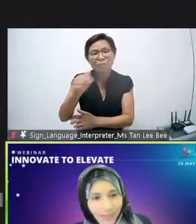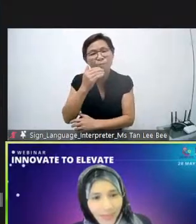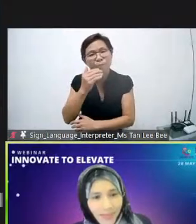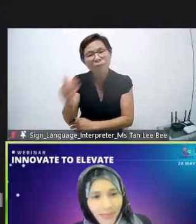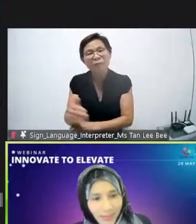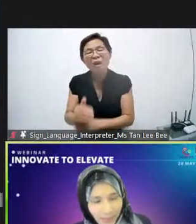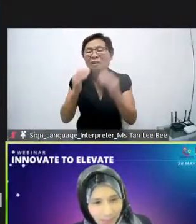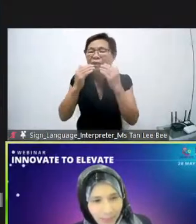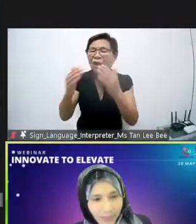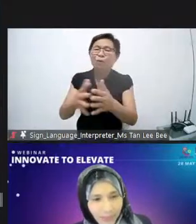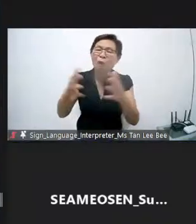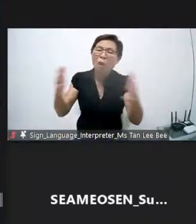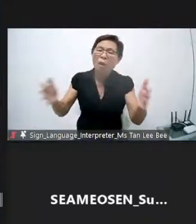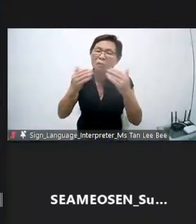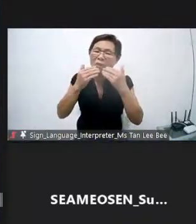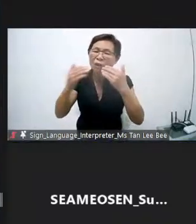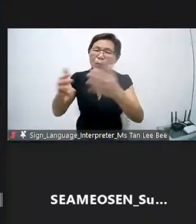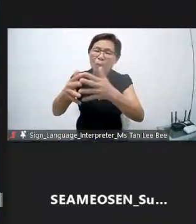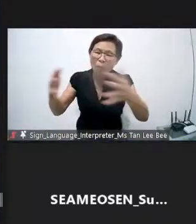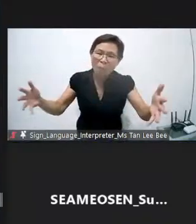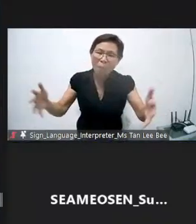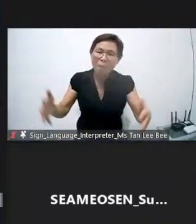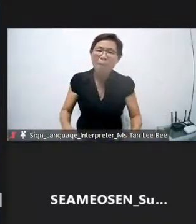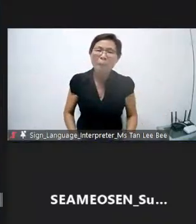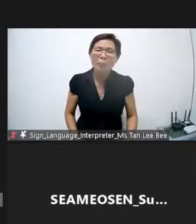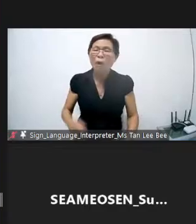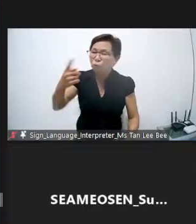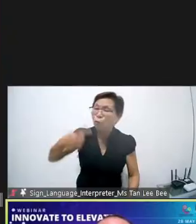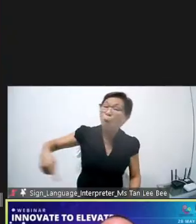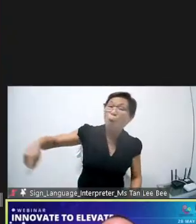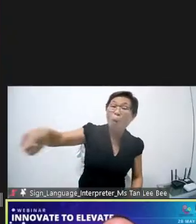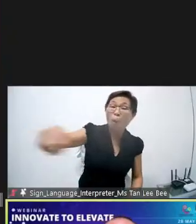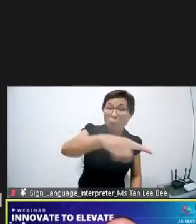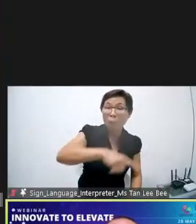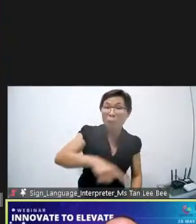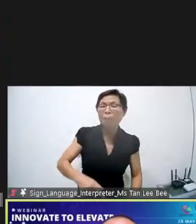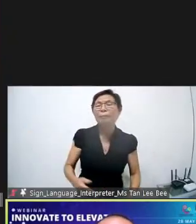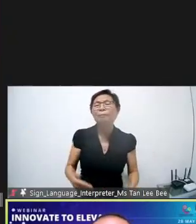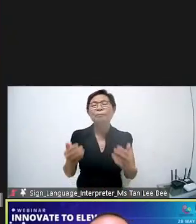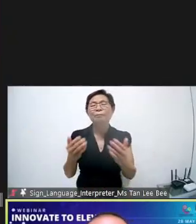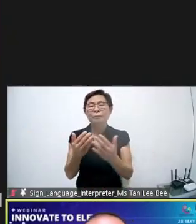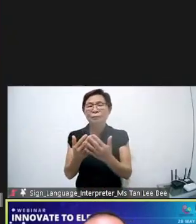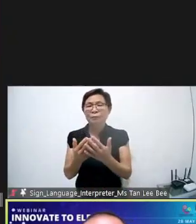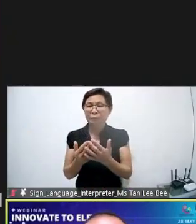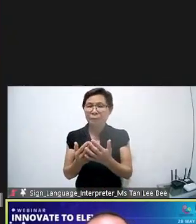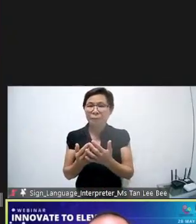Thank you very much to everybody. Okay, Bismillahirrahmanirrahim.